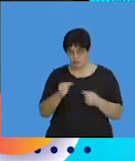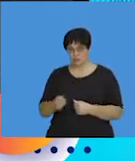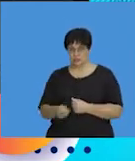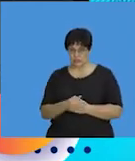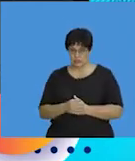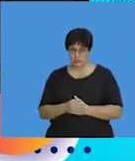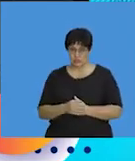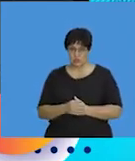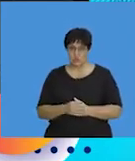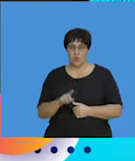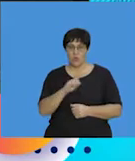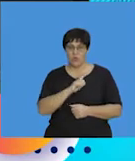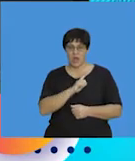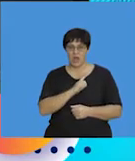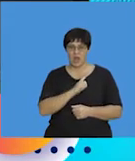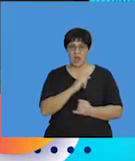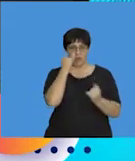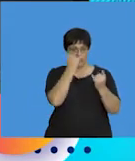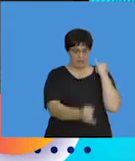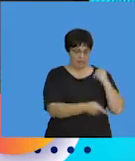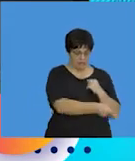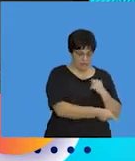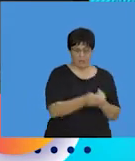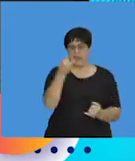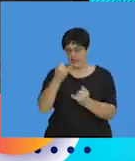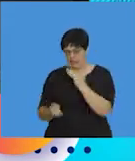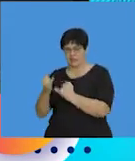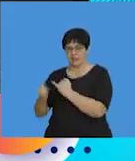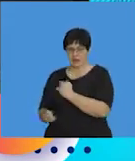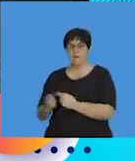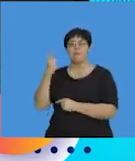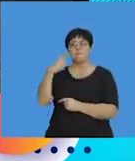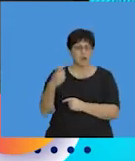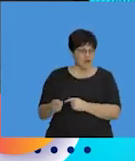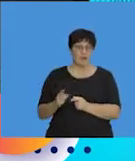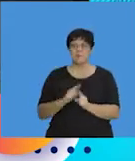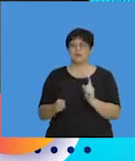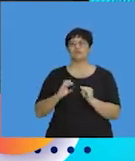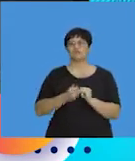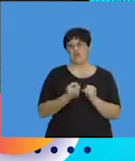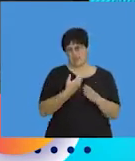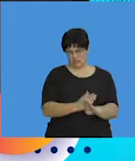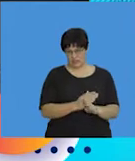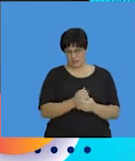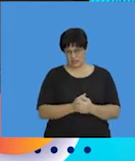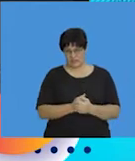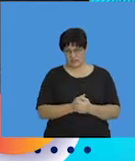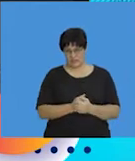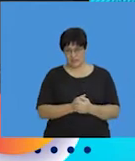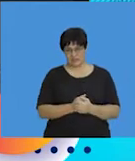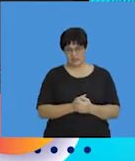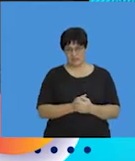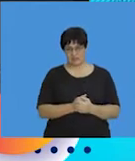we need to do that, so we don't have a carry down error. If you carry it down, they'll mark it anyway, but we want to try avoid